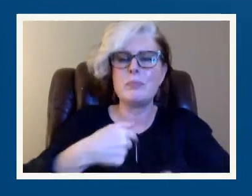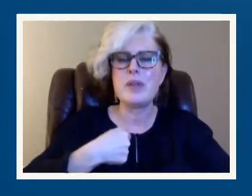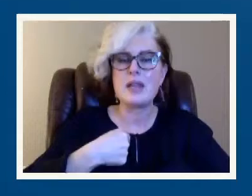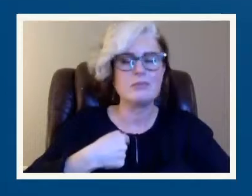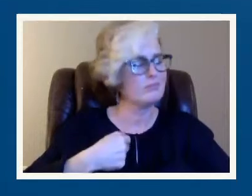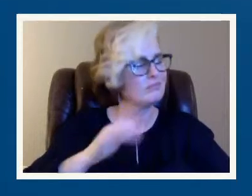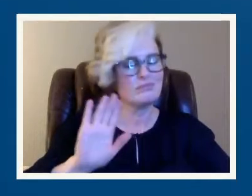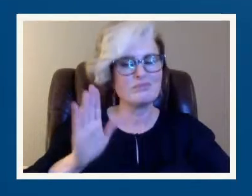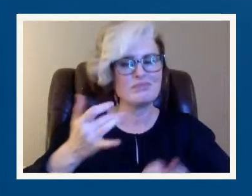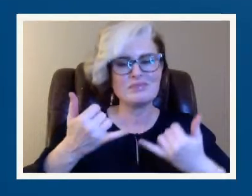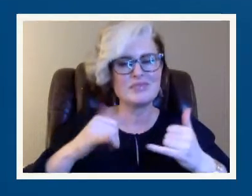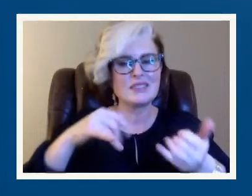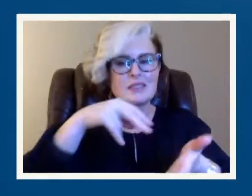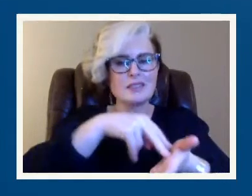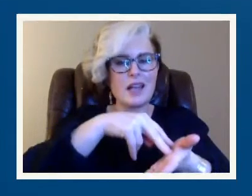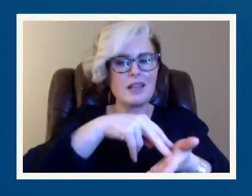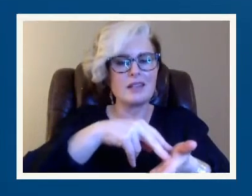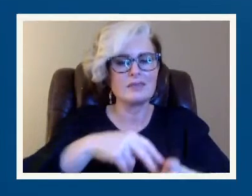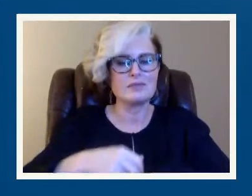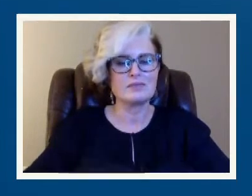standing.